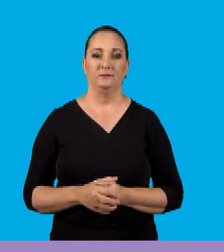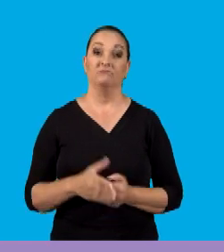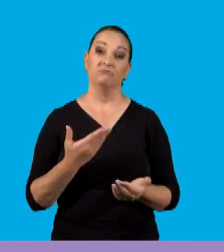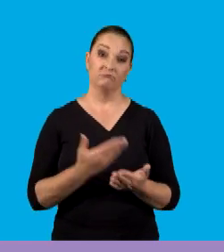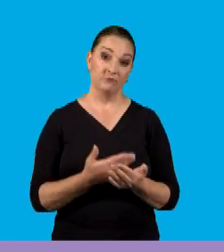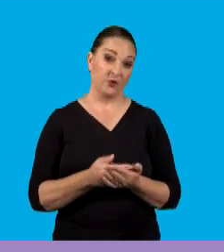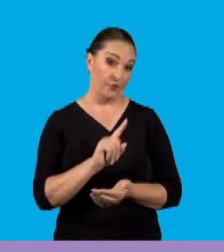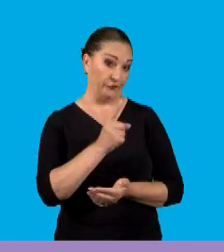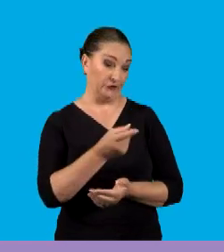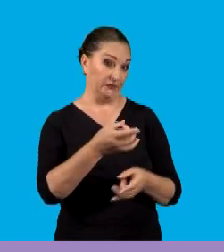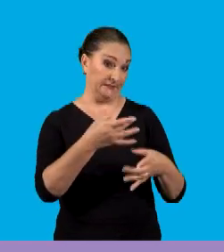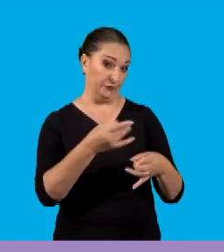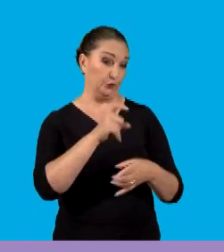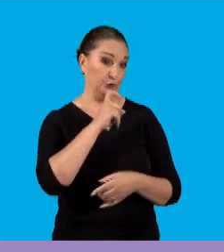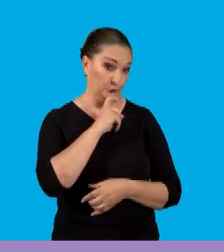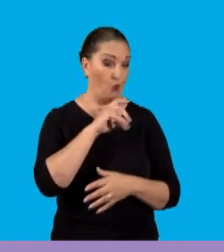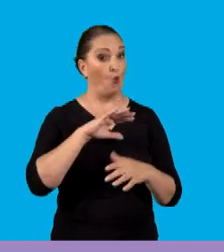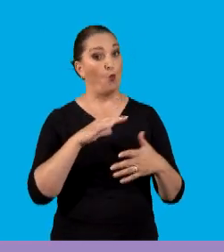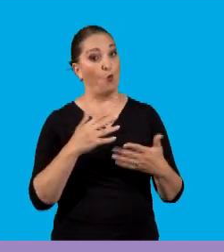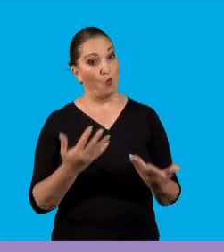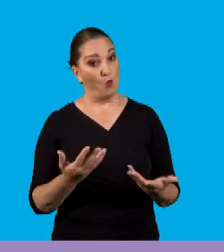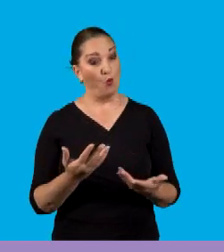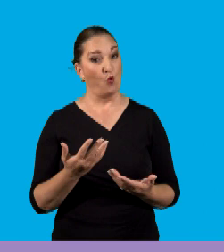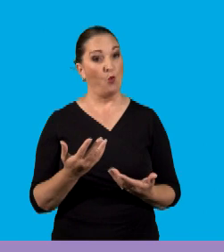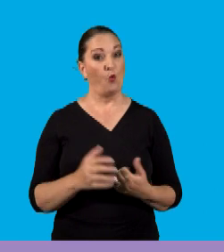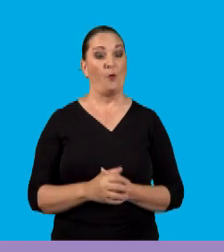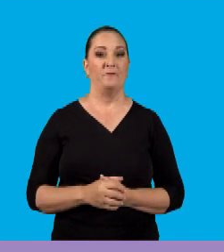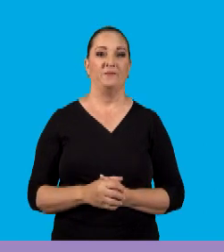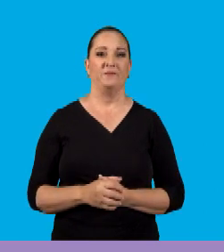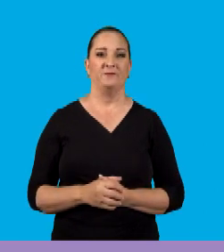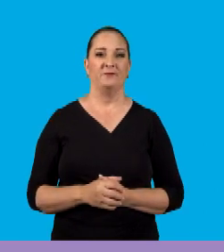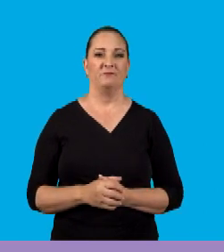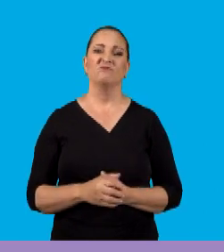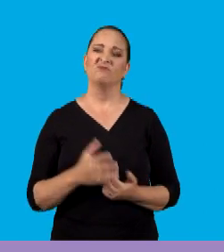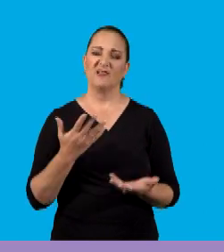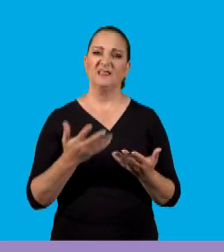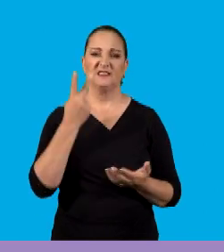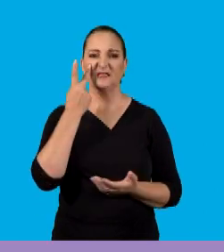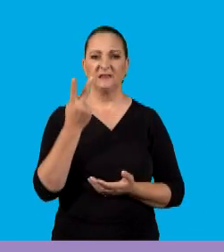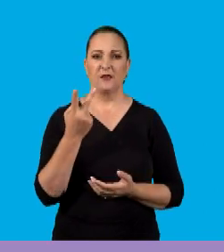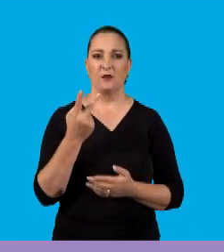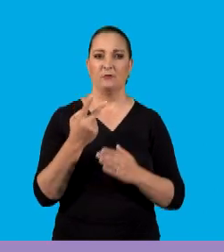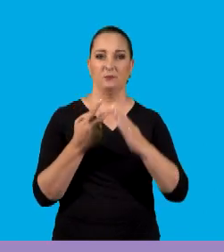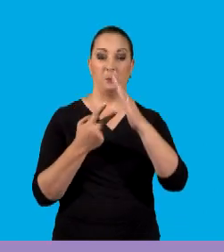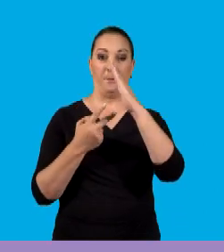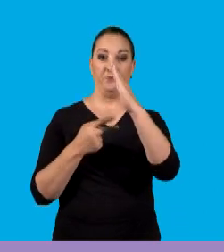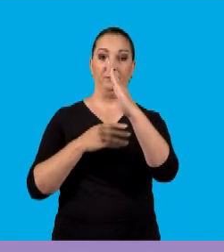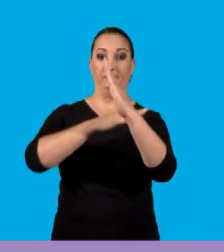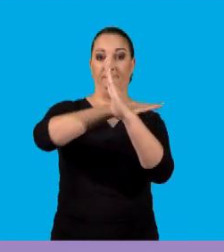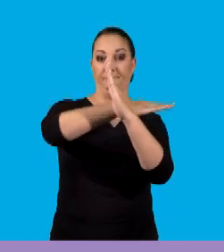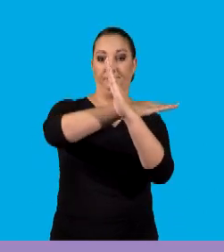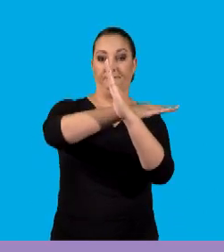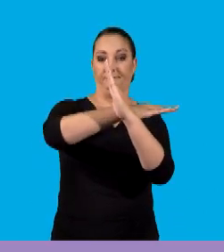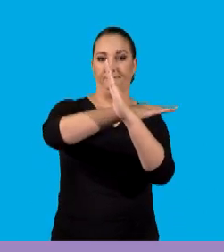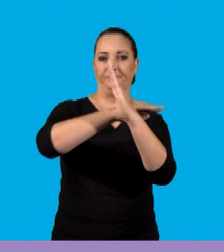can use that information first, or we can use, okay, let's see how we use that information. If this angle